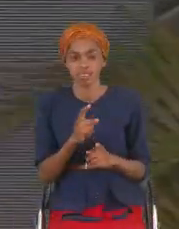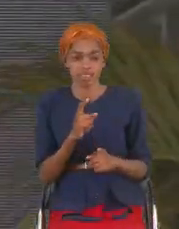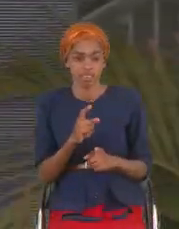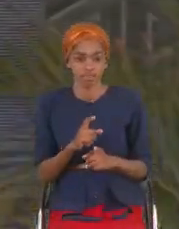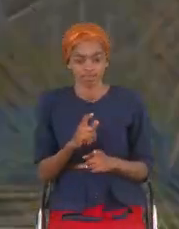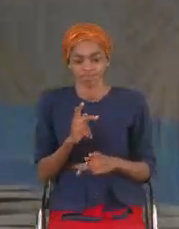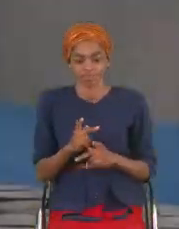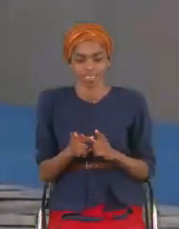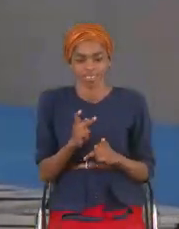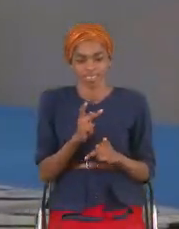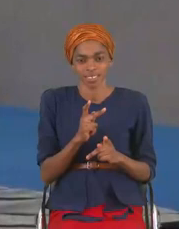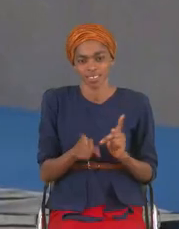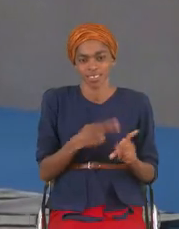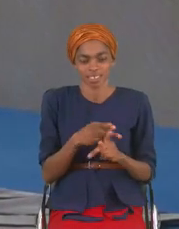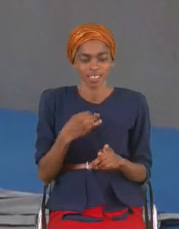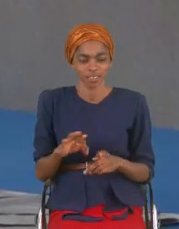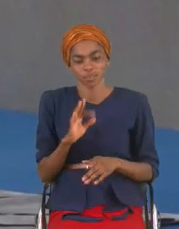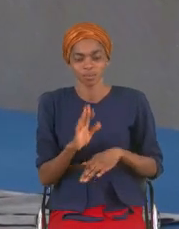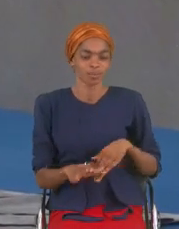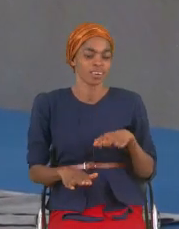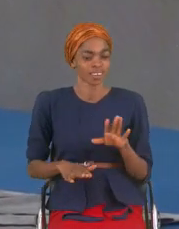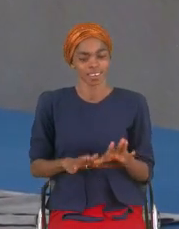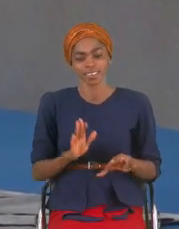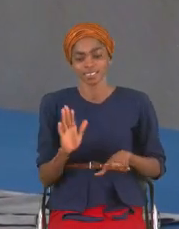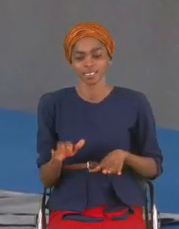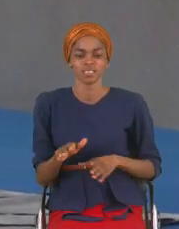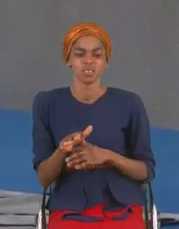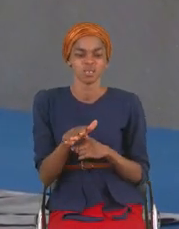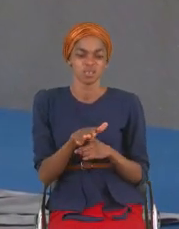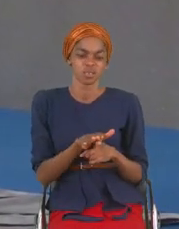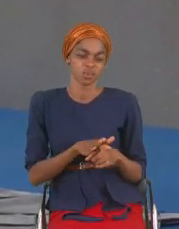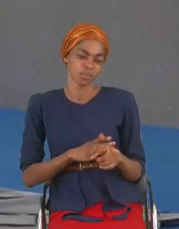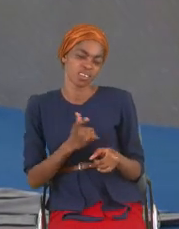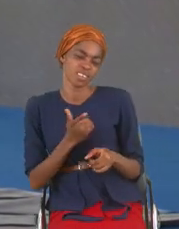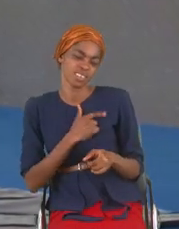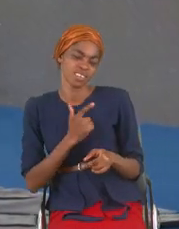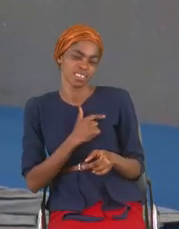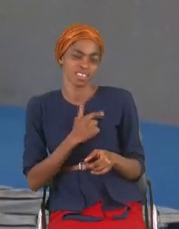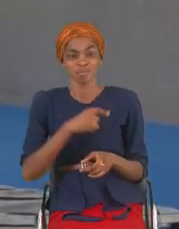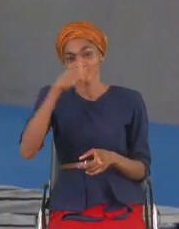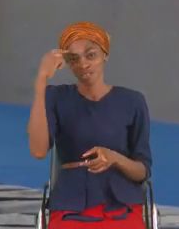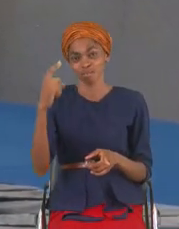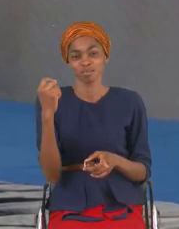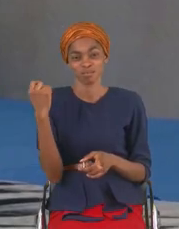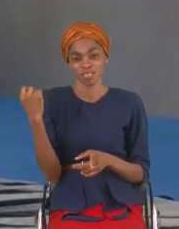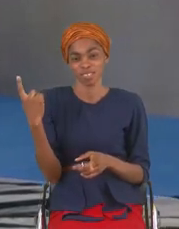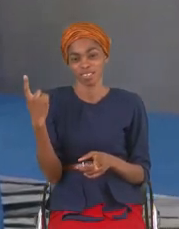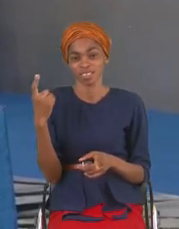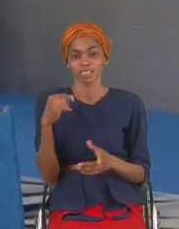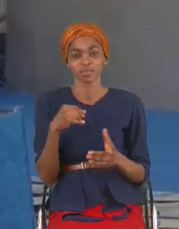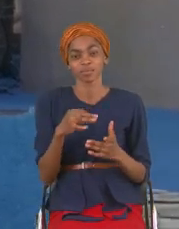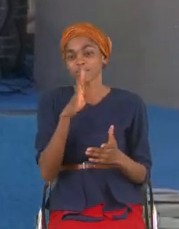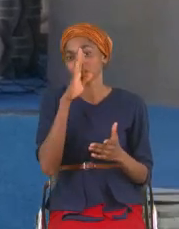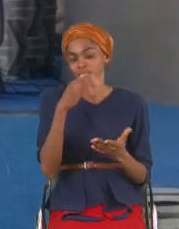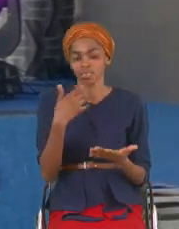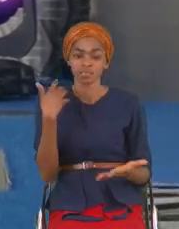kind of walk in sluggishly, because you understand, he's been in the prison,